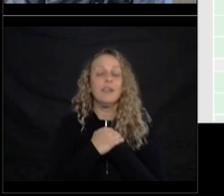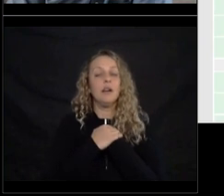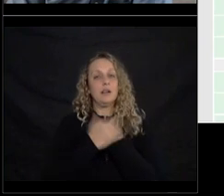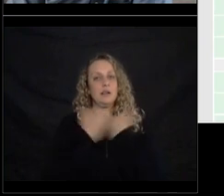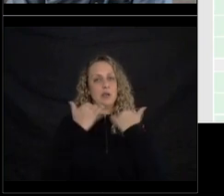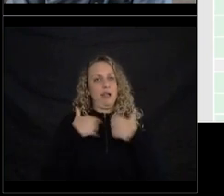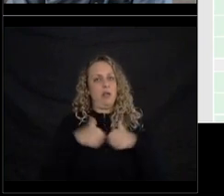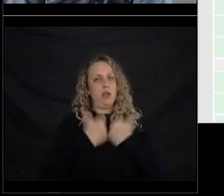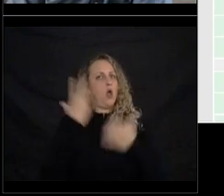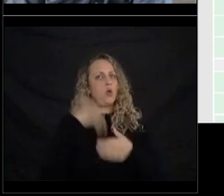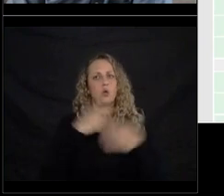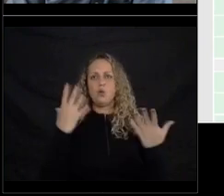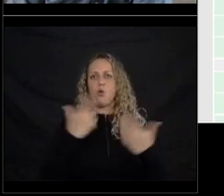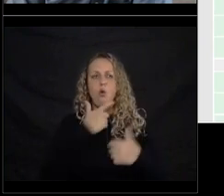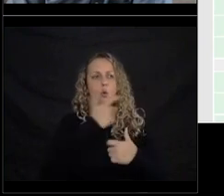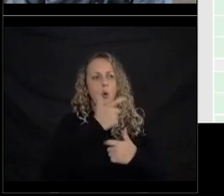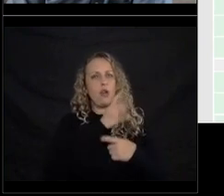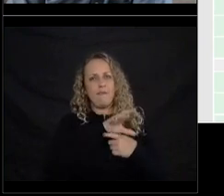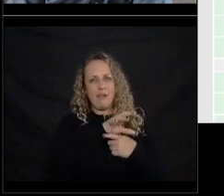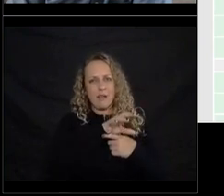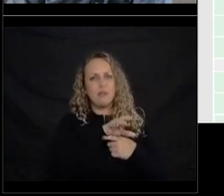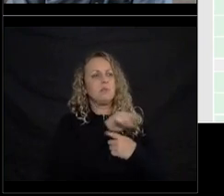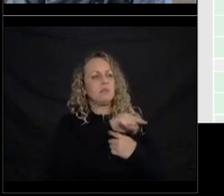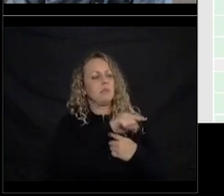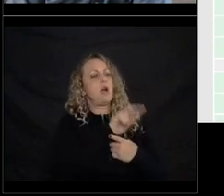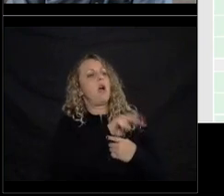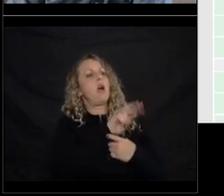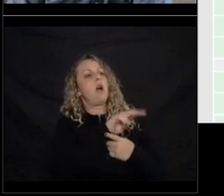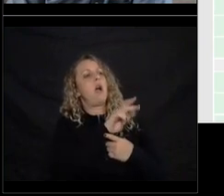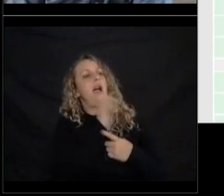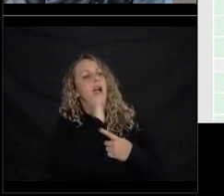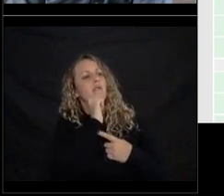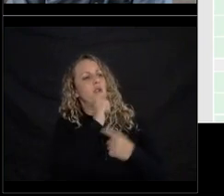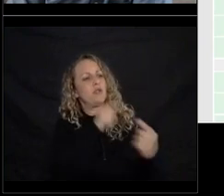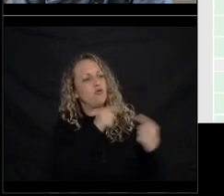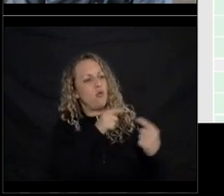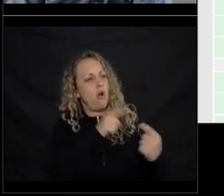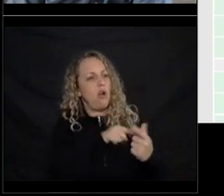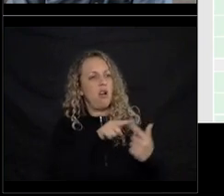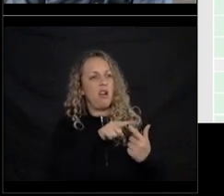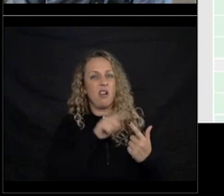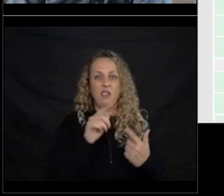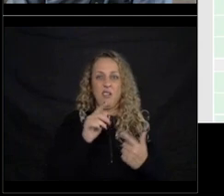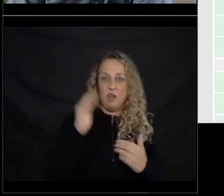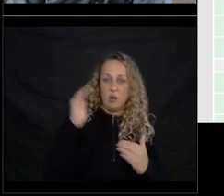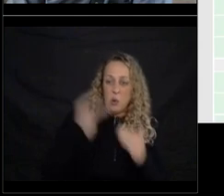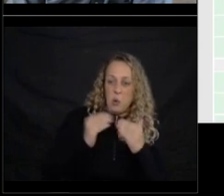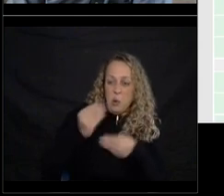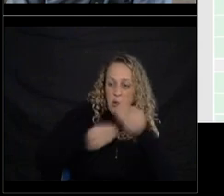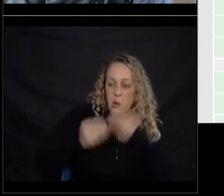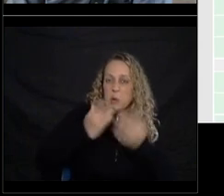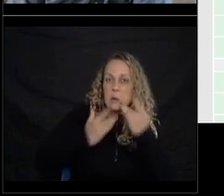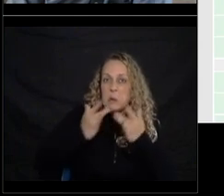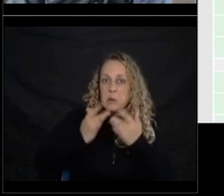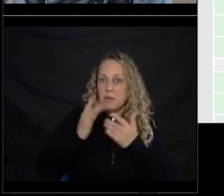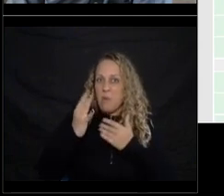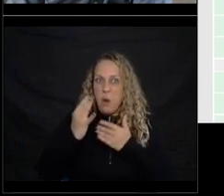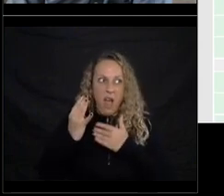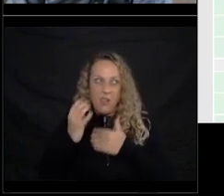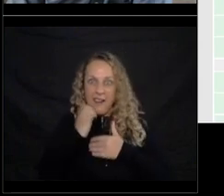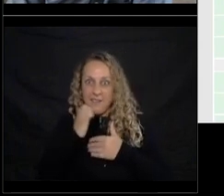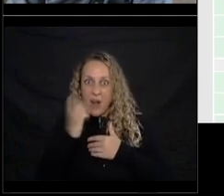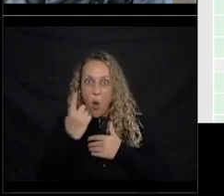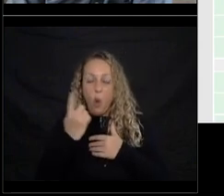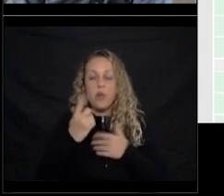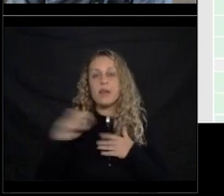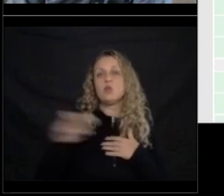challenge includes watching films illustrating society's everyday struggle with poverty, eating on $4.50 per day, taking public transportation for